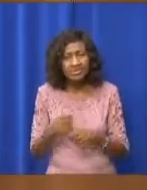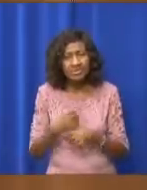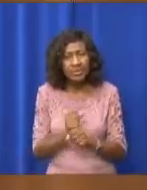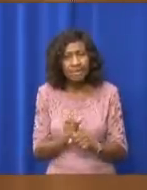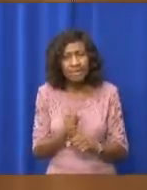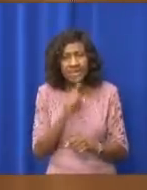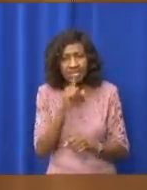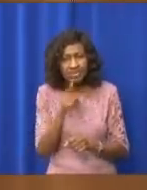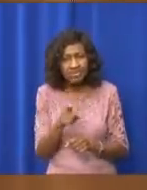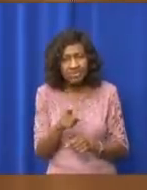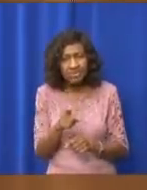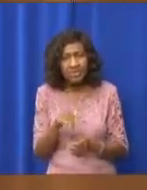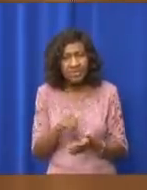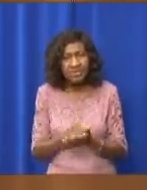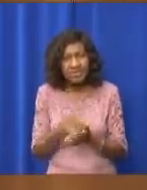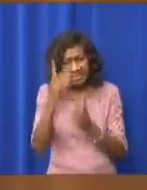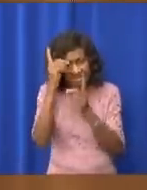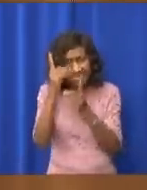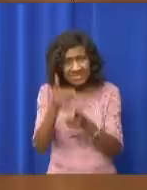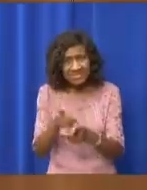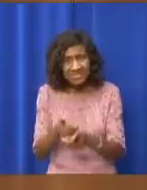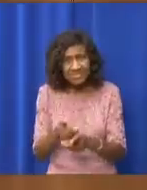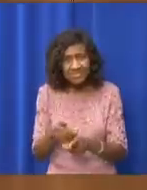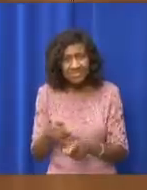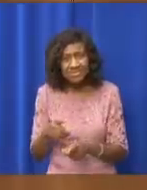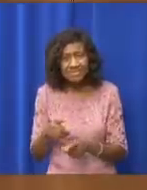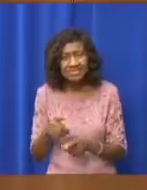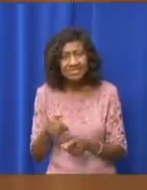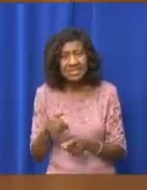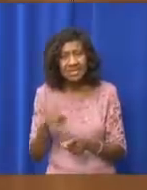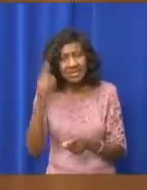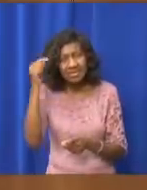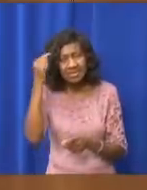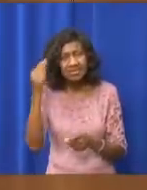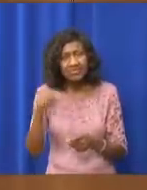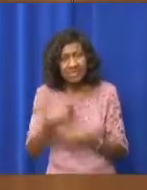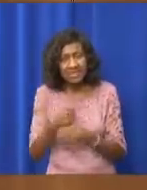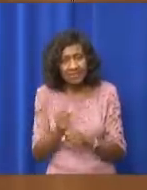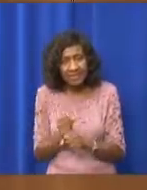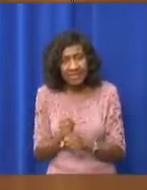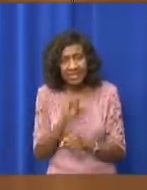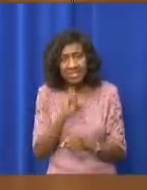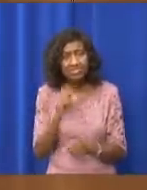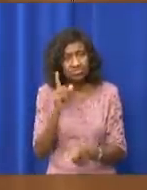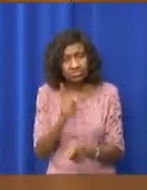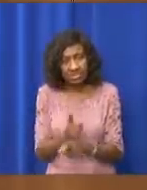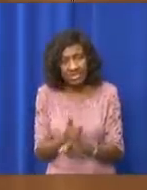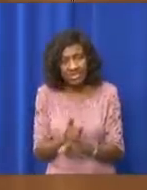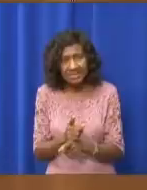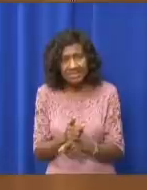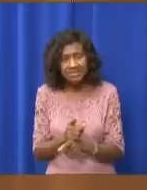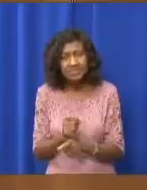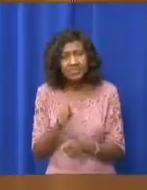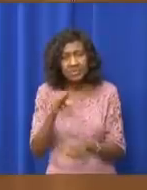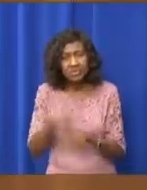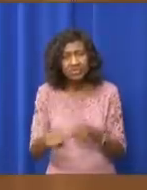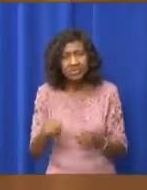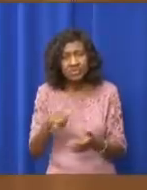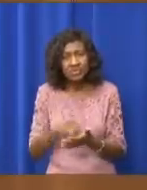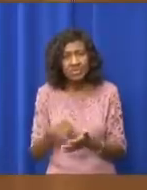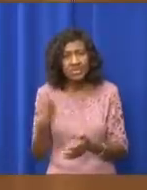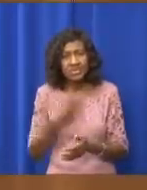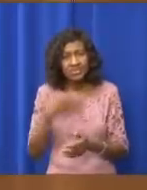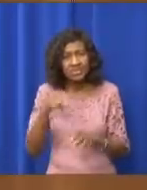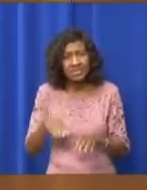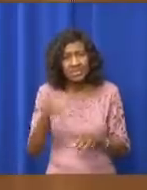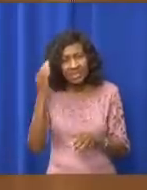that our decisions that we're making are the right ones, to give the information to the government about the next steps that they're going to be taking